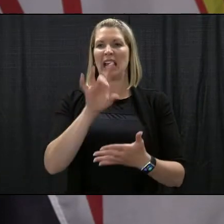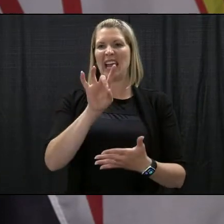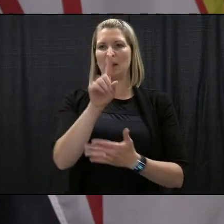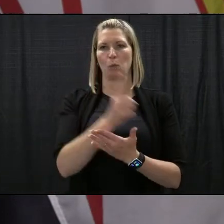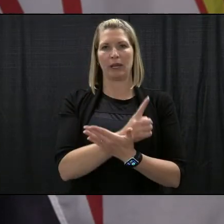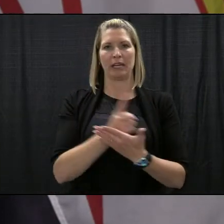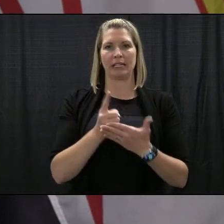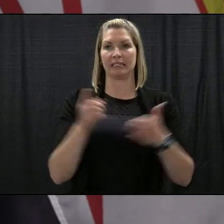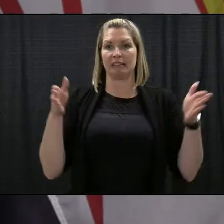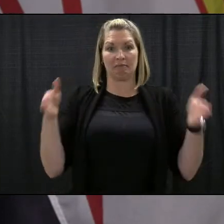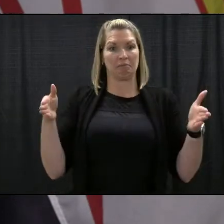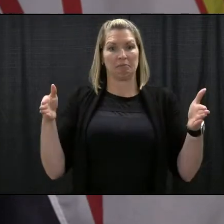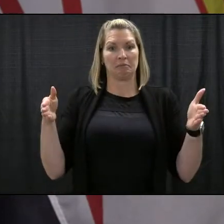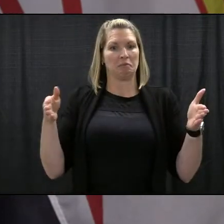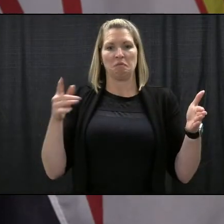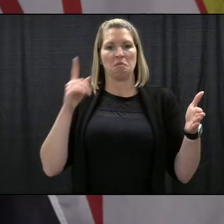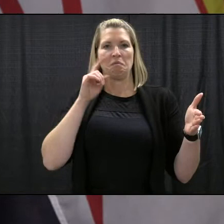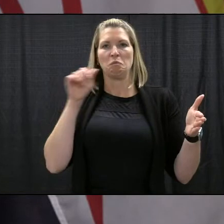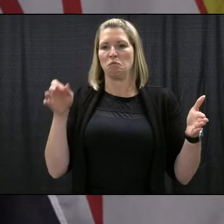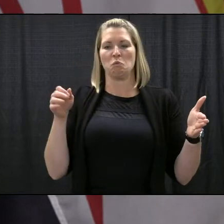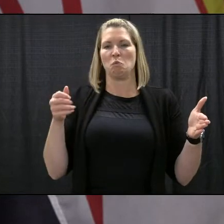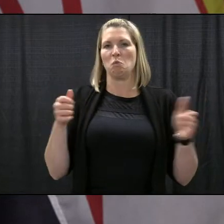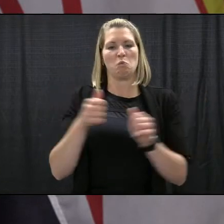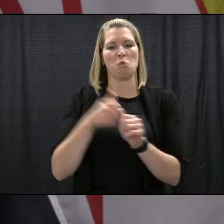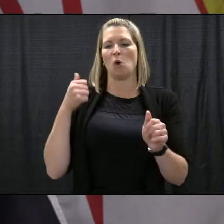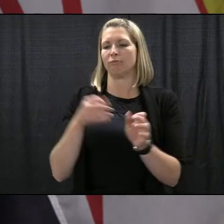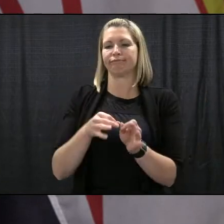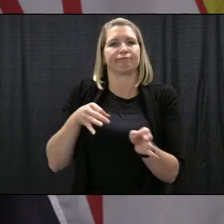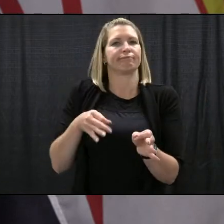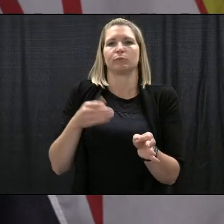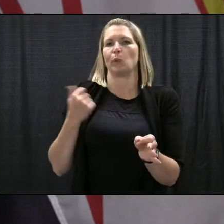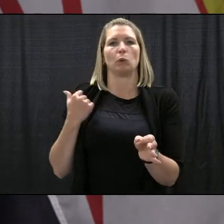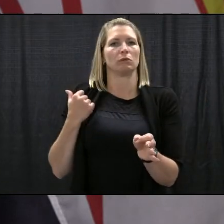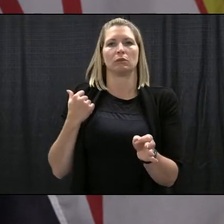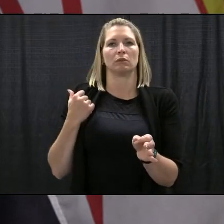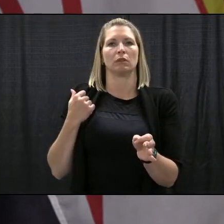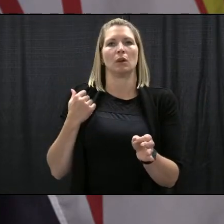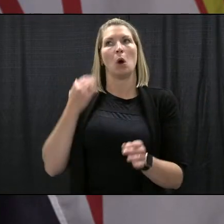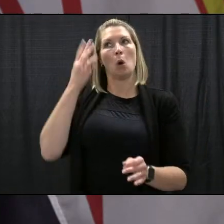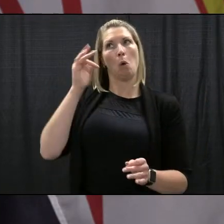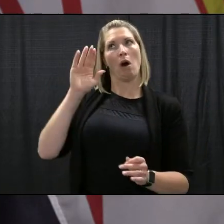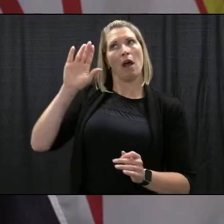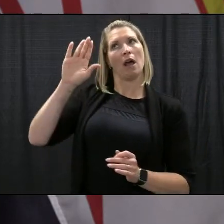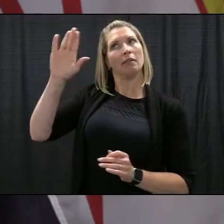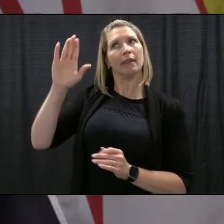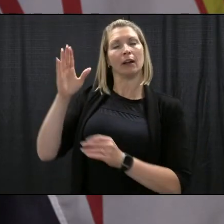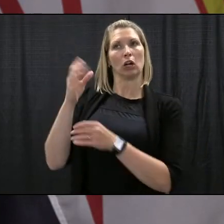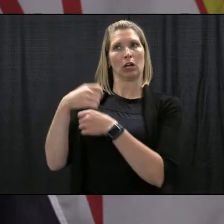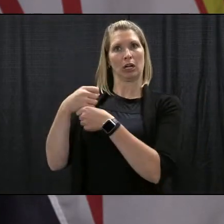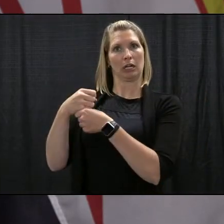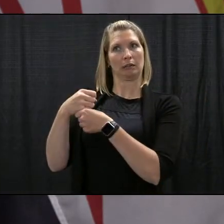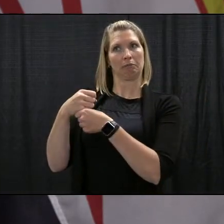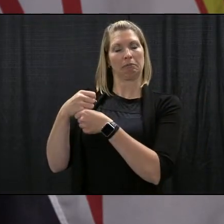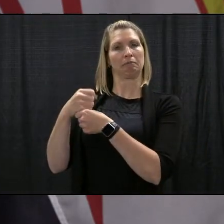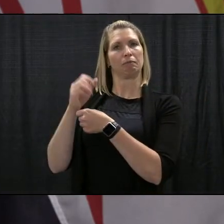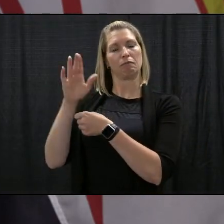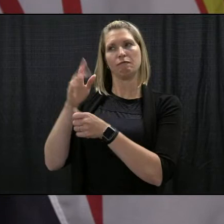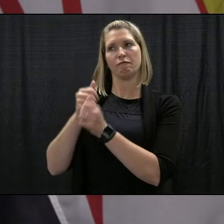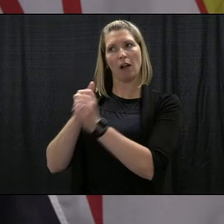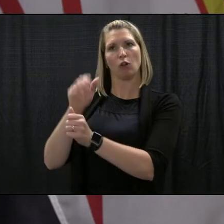that recommendation based on the trials that they do at the time. Real world